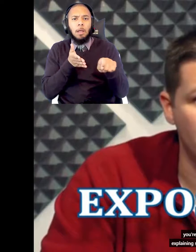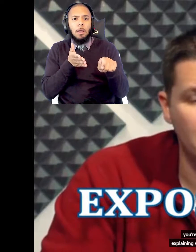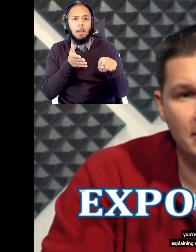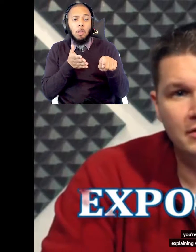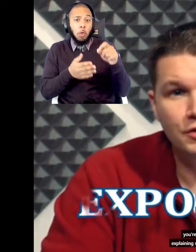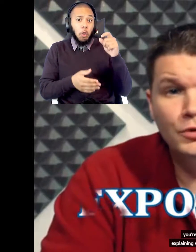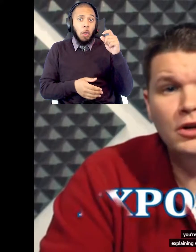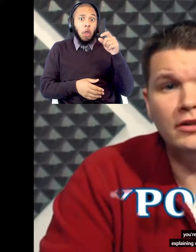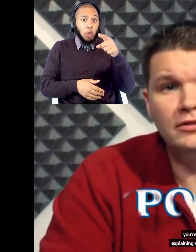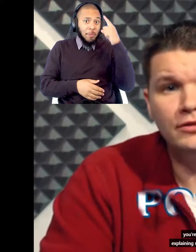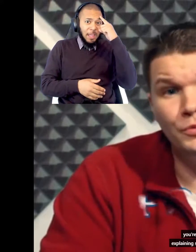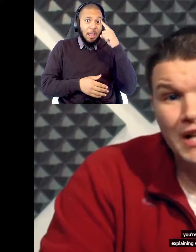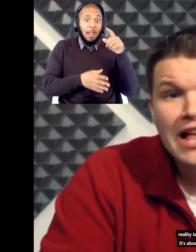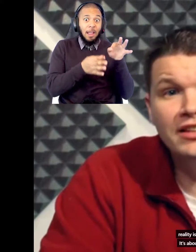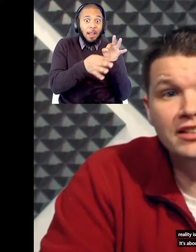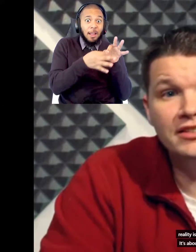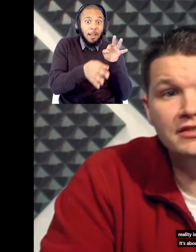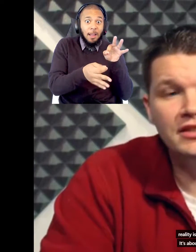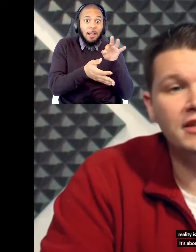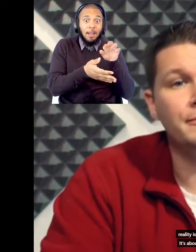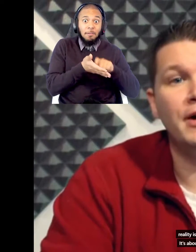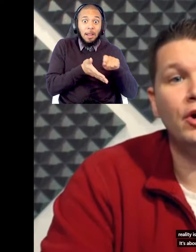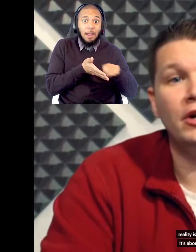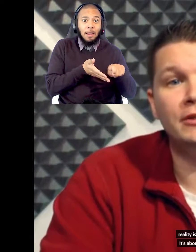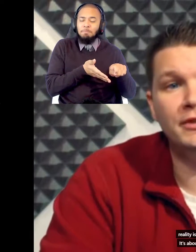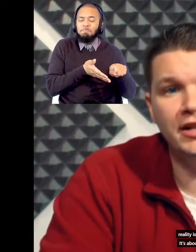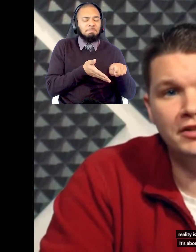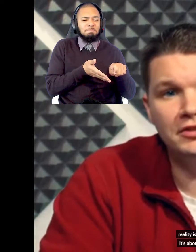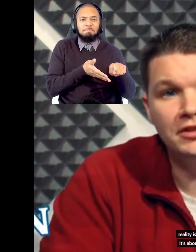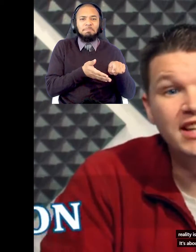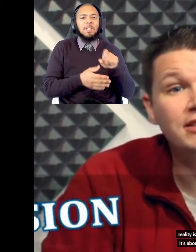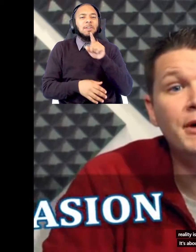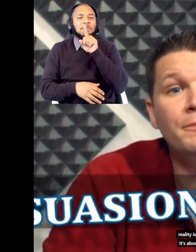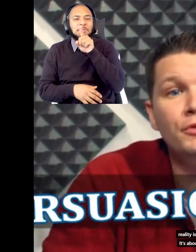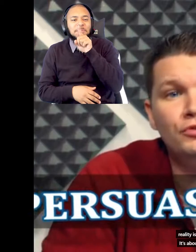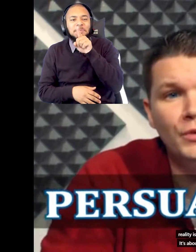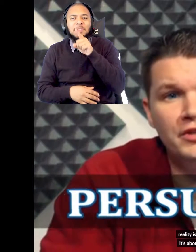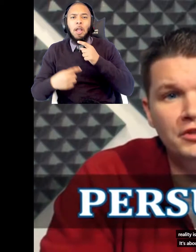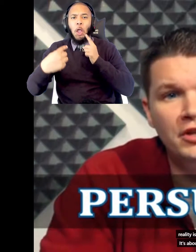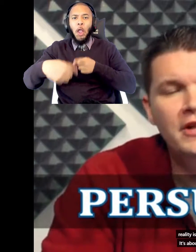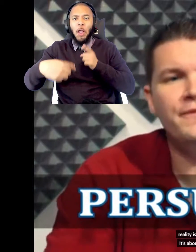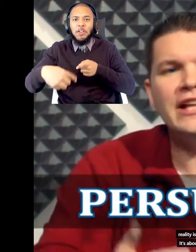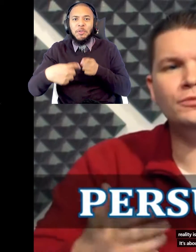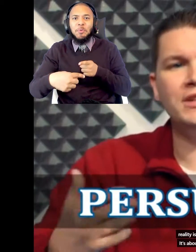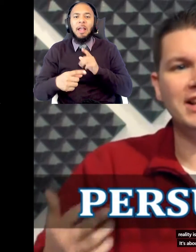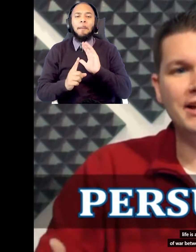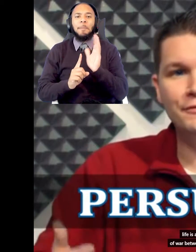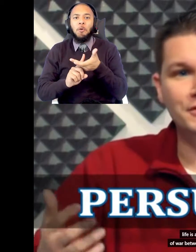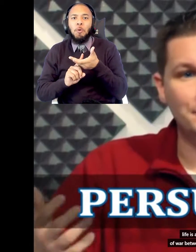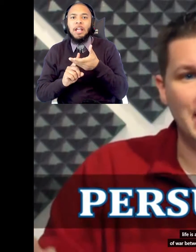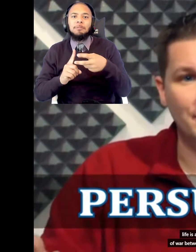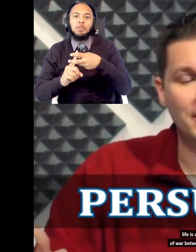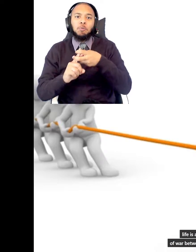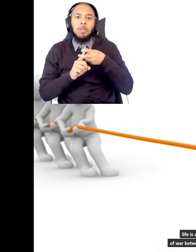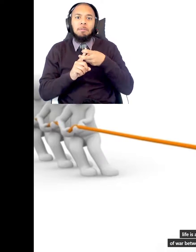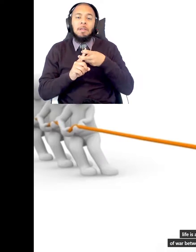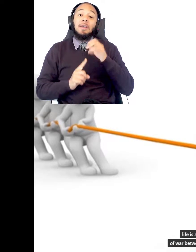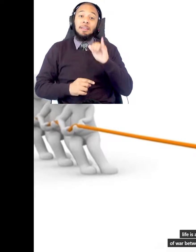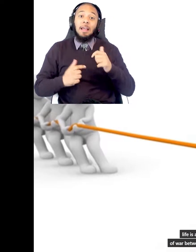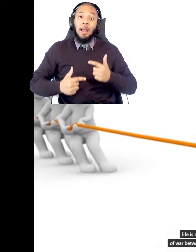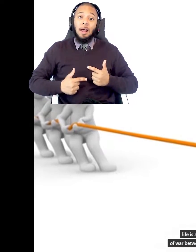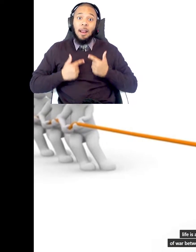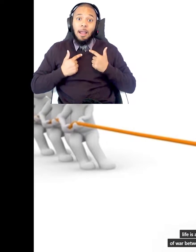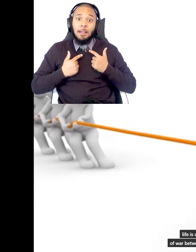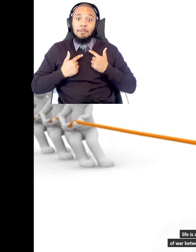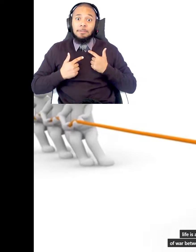something, you're wrong. The reality is it's about argumentation. It's about persuasion. That's what life is about. It's a